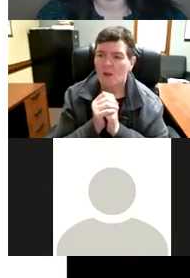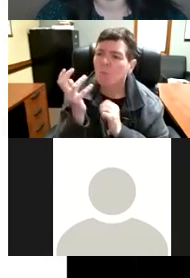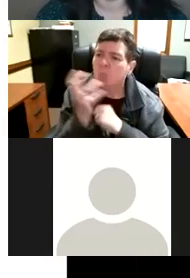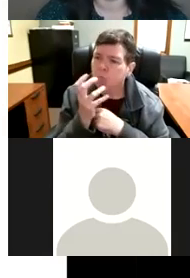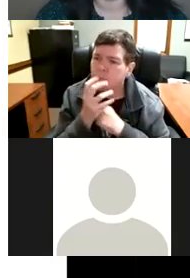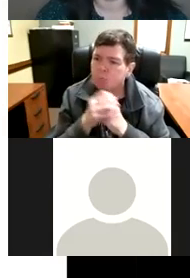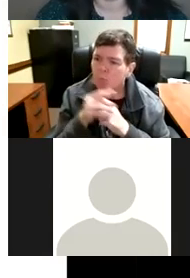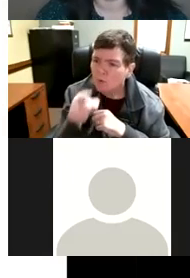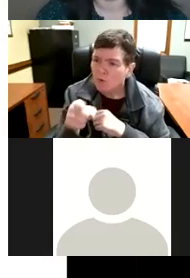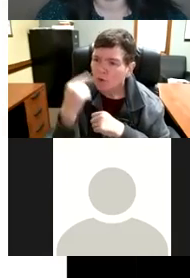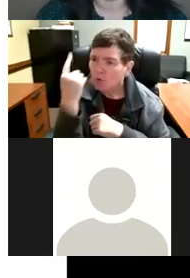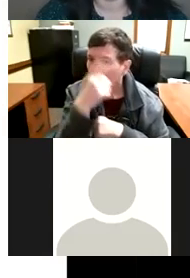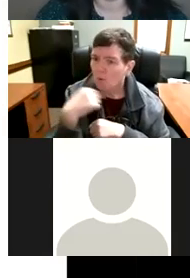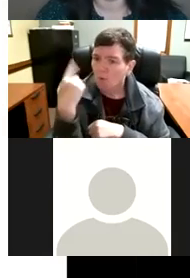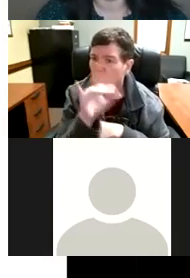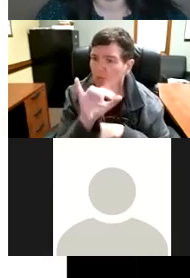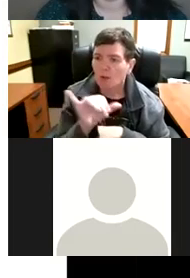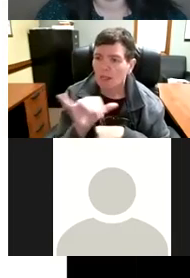Uh-oh, you look